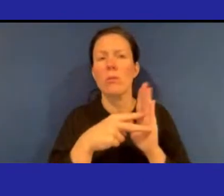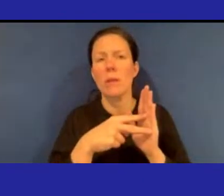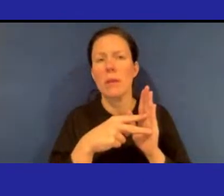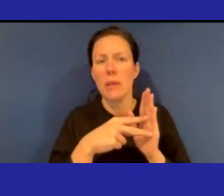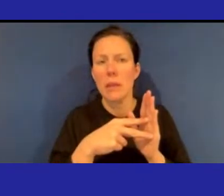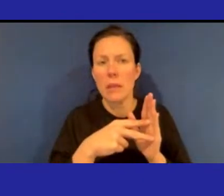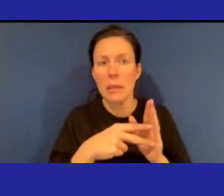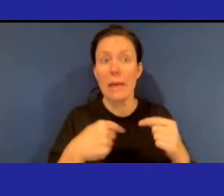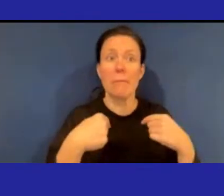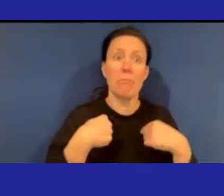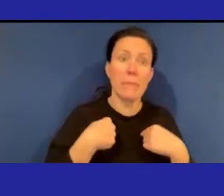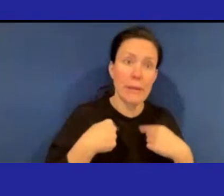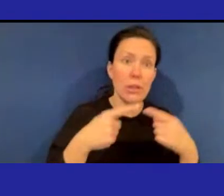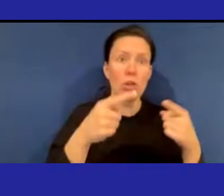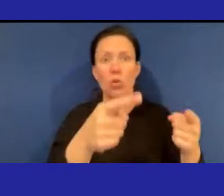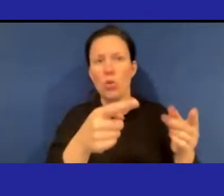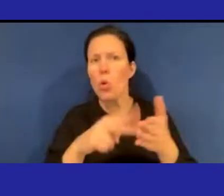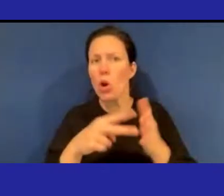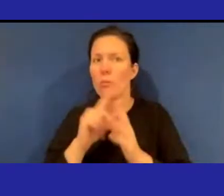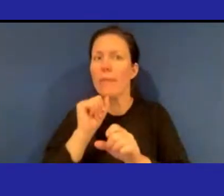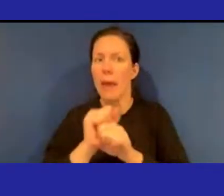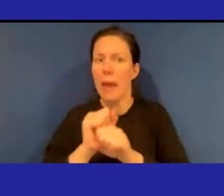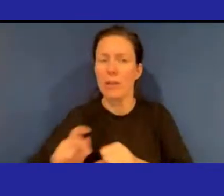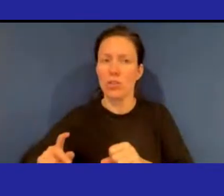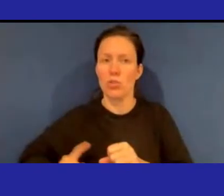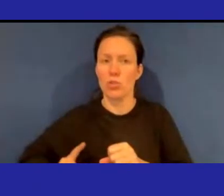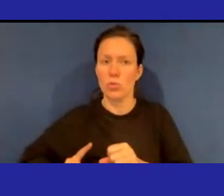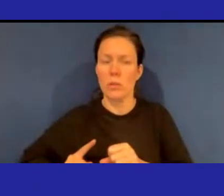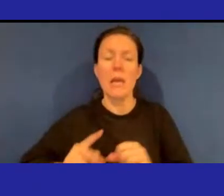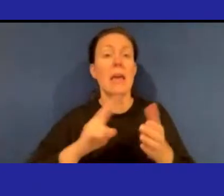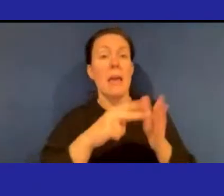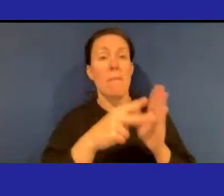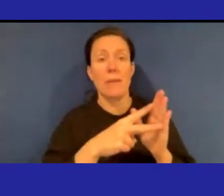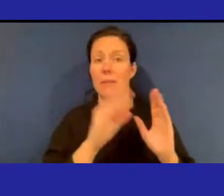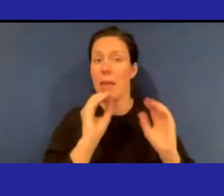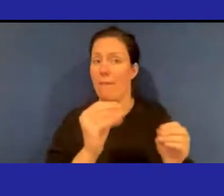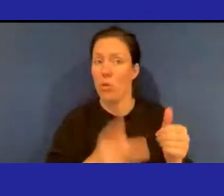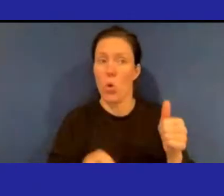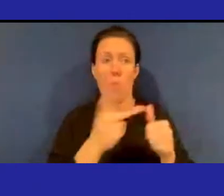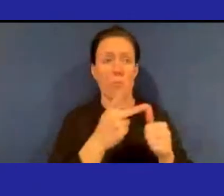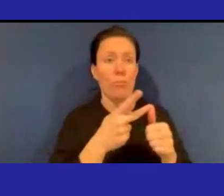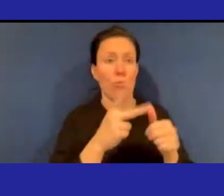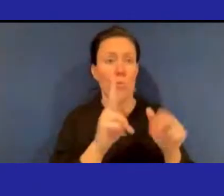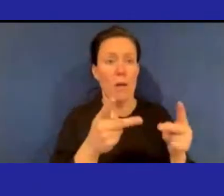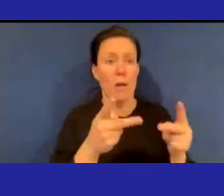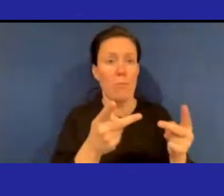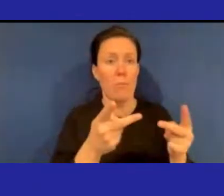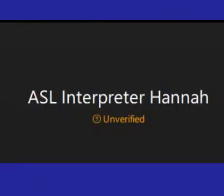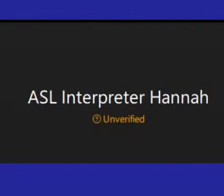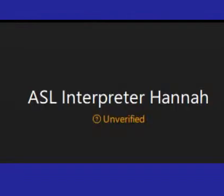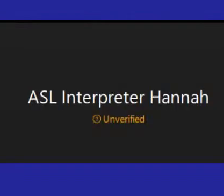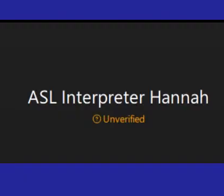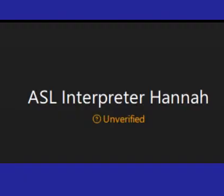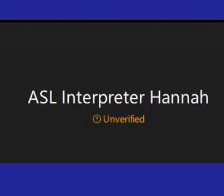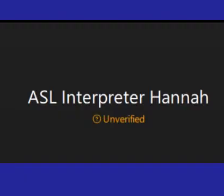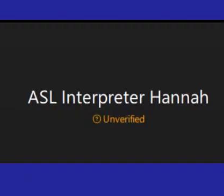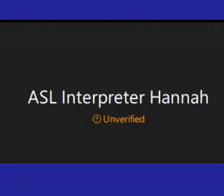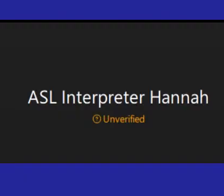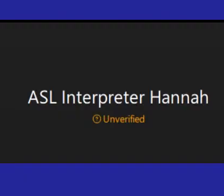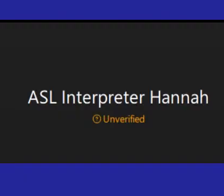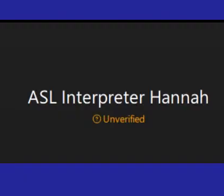of a nephrologist? They don't have a primary provider, Okay. which may be the nephrologist or PCP. And am I right